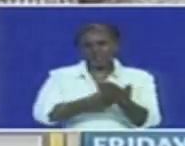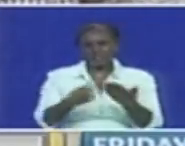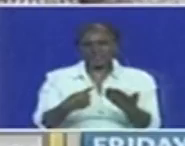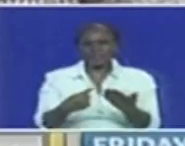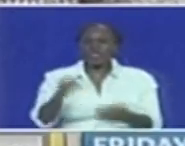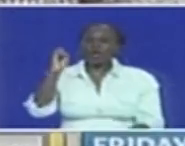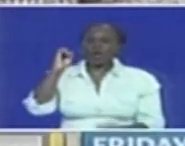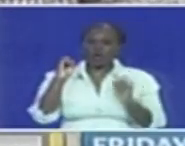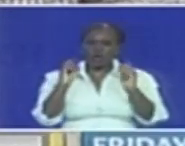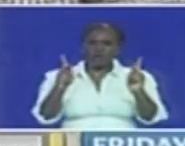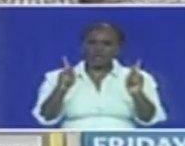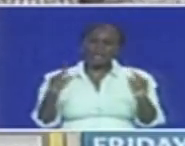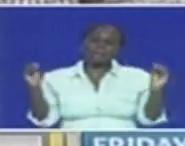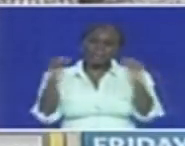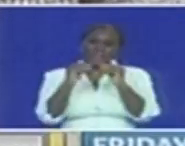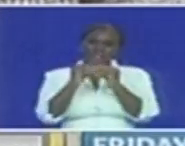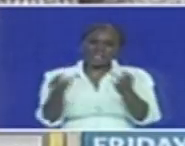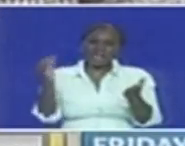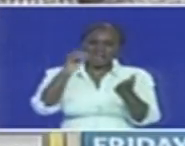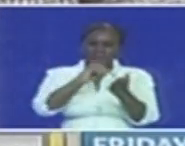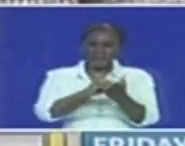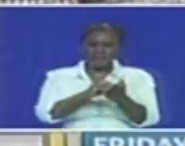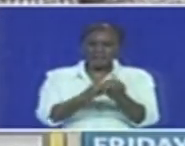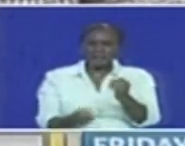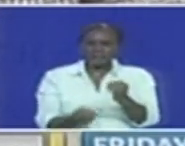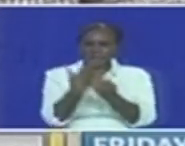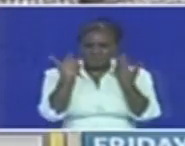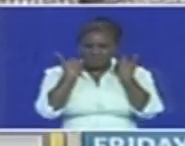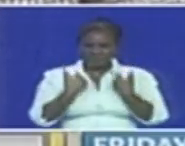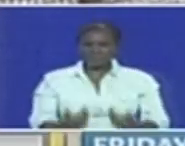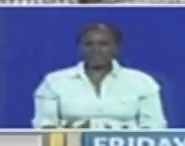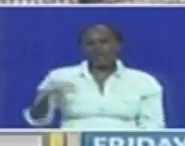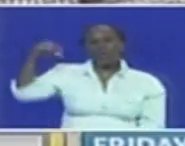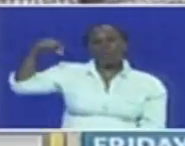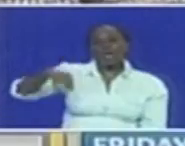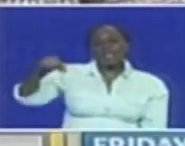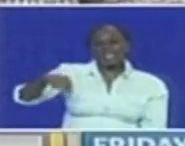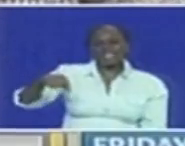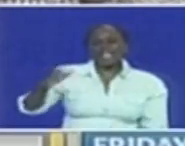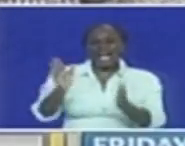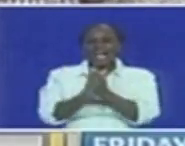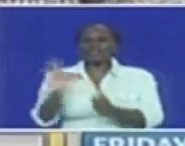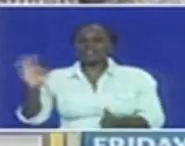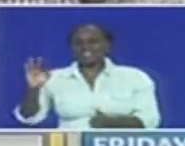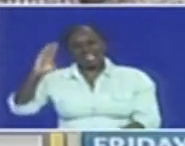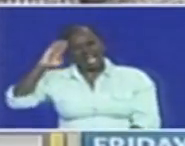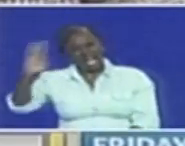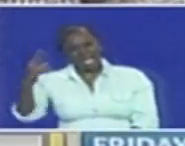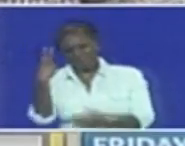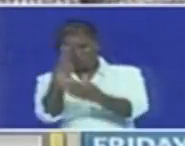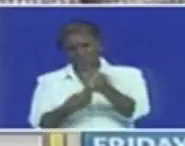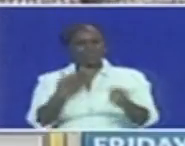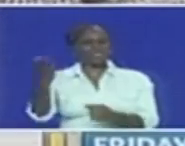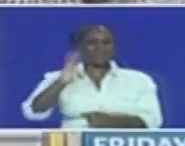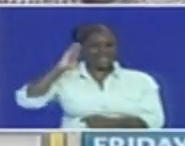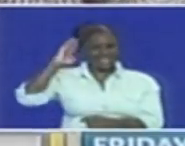Okay, we'll meet, and the creative person by the name Quelis and Freddy, just say hi to both of them.